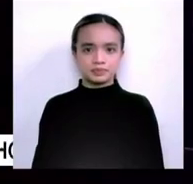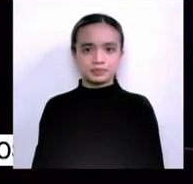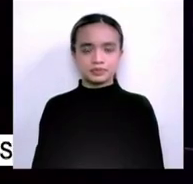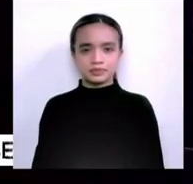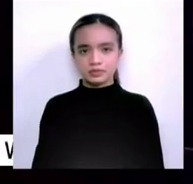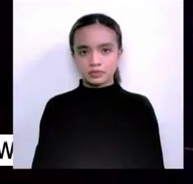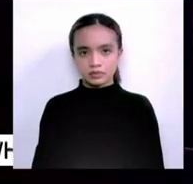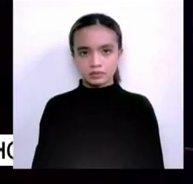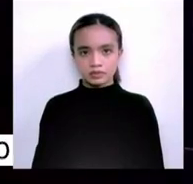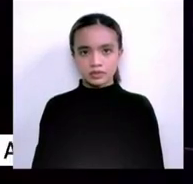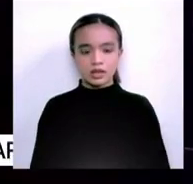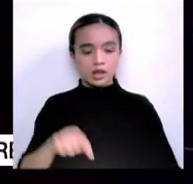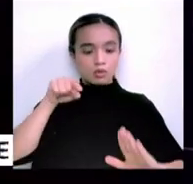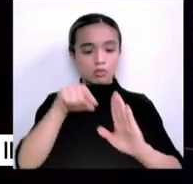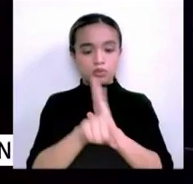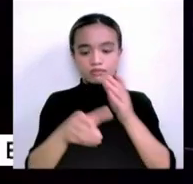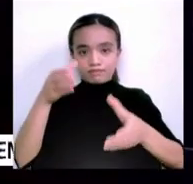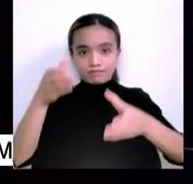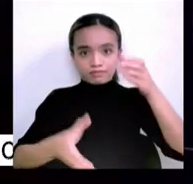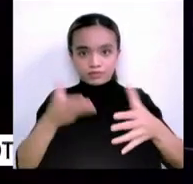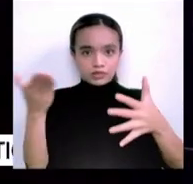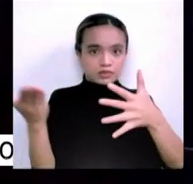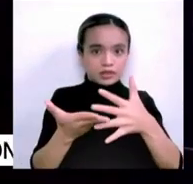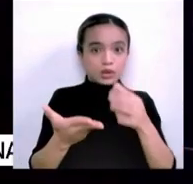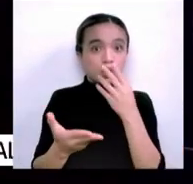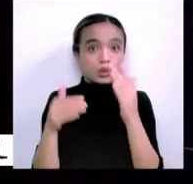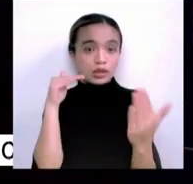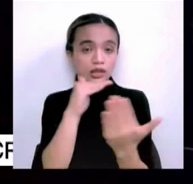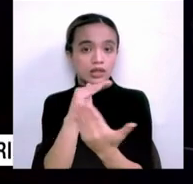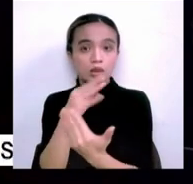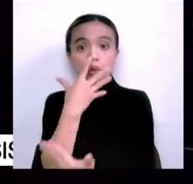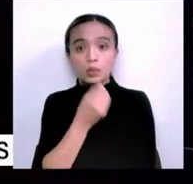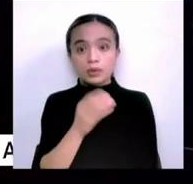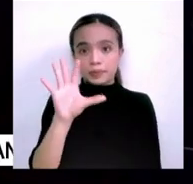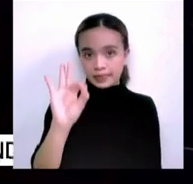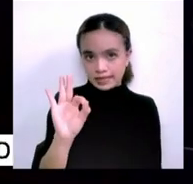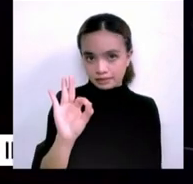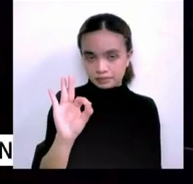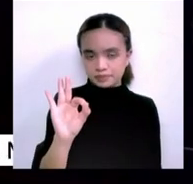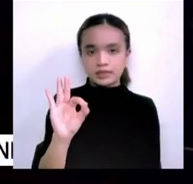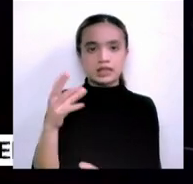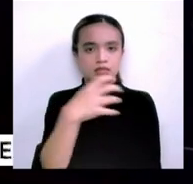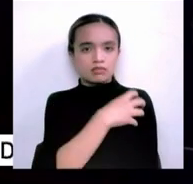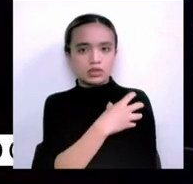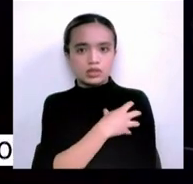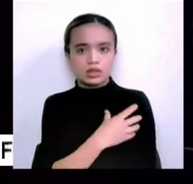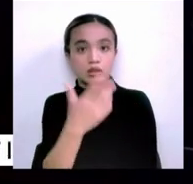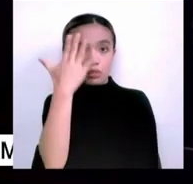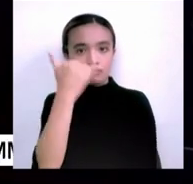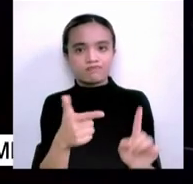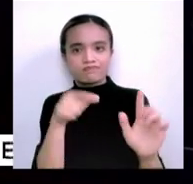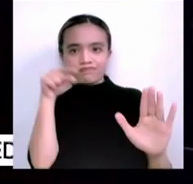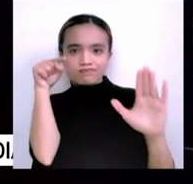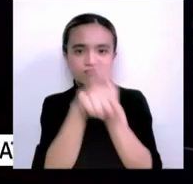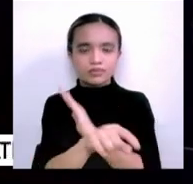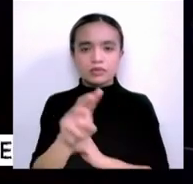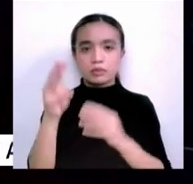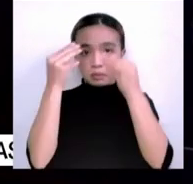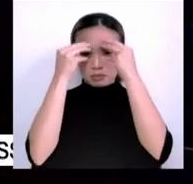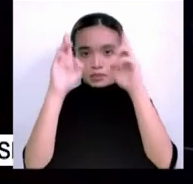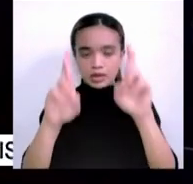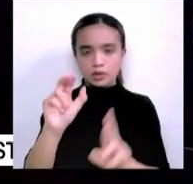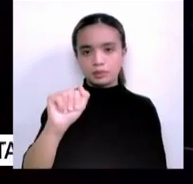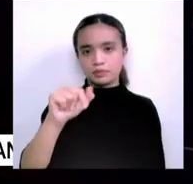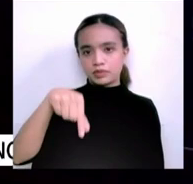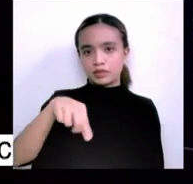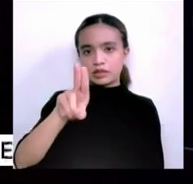Murder charges filed against 9 policemen in the killing of Calpayog City Mayor Ronaldo Aquino. The local official